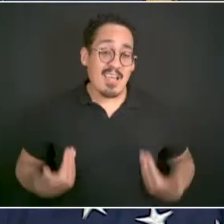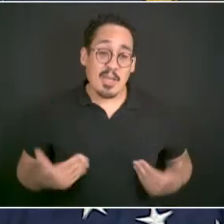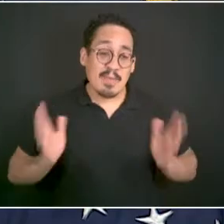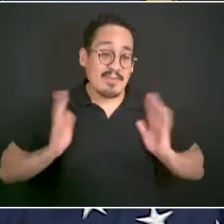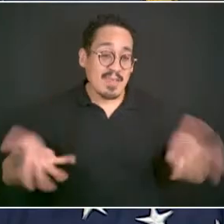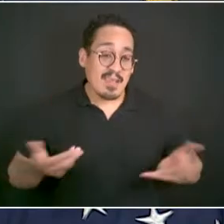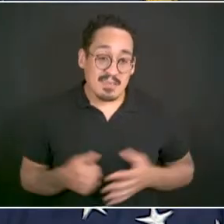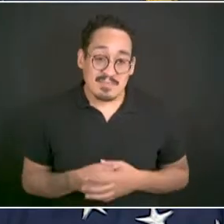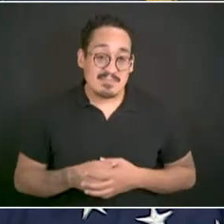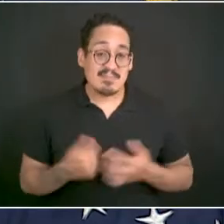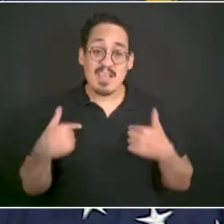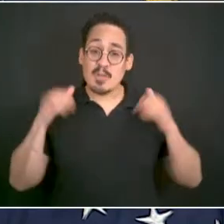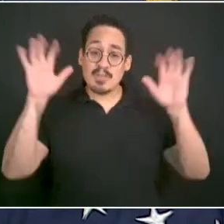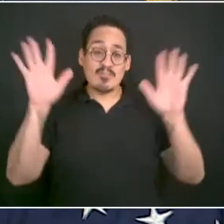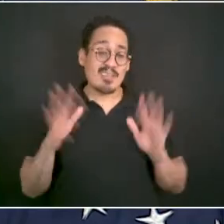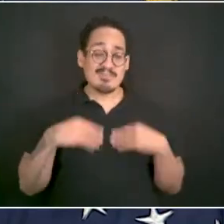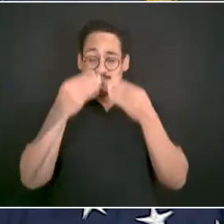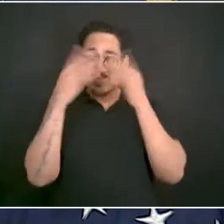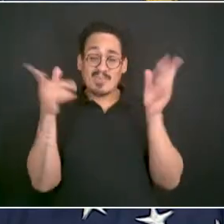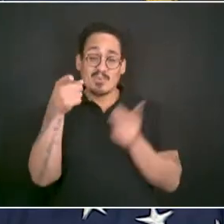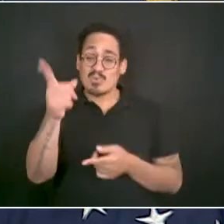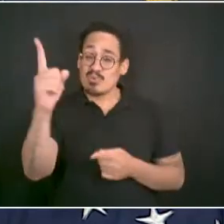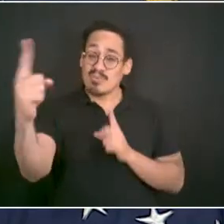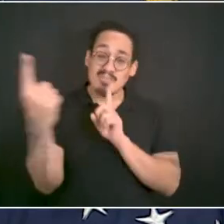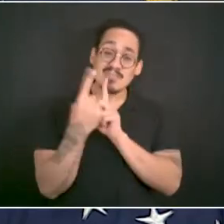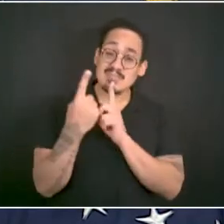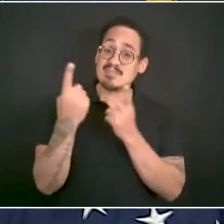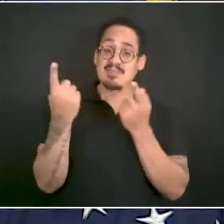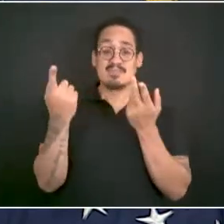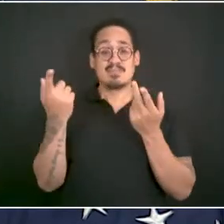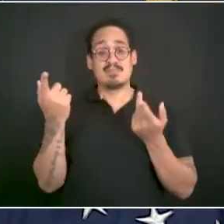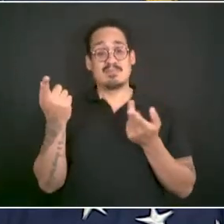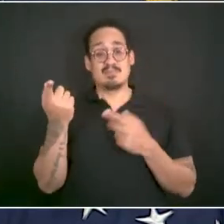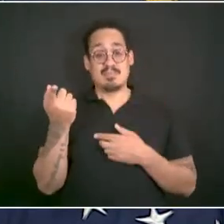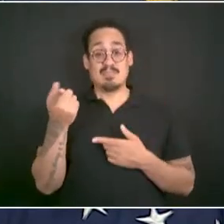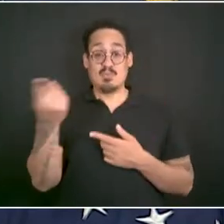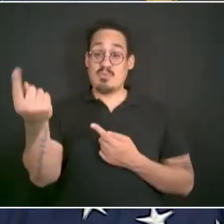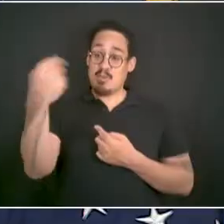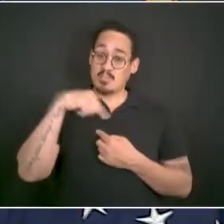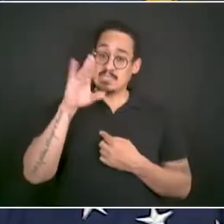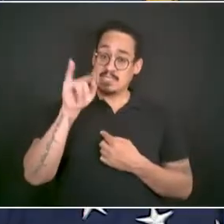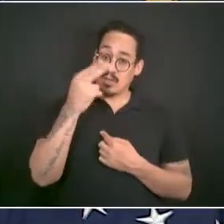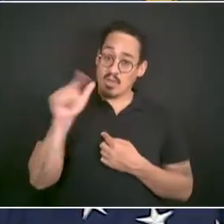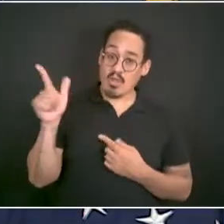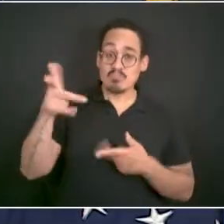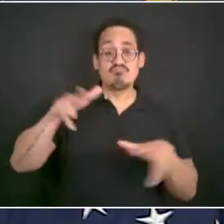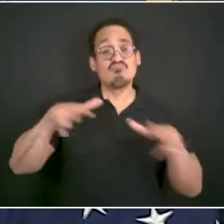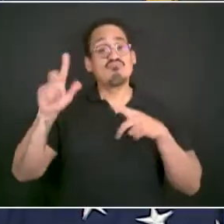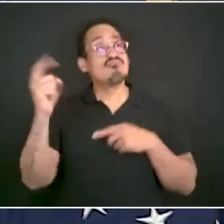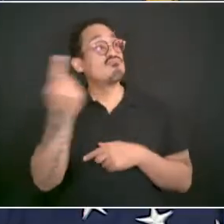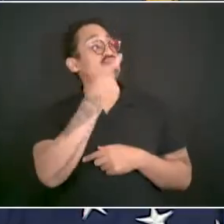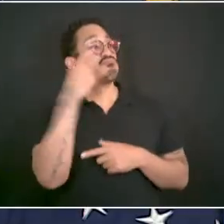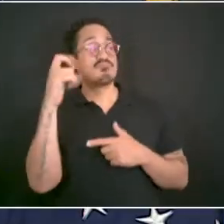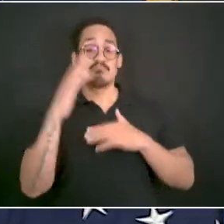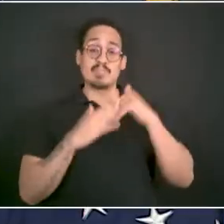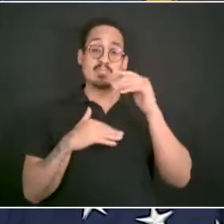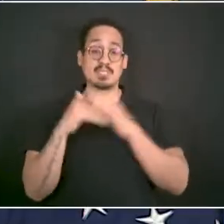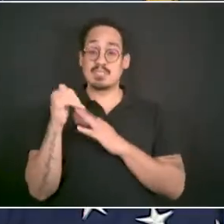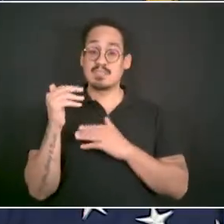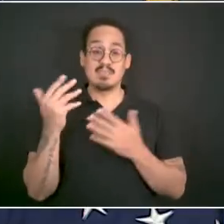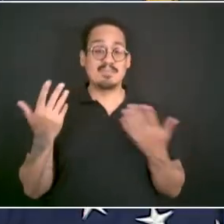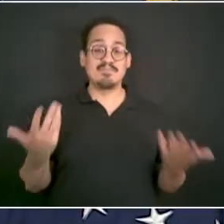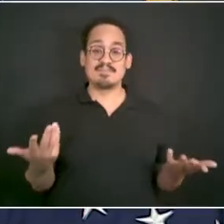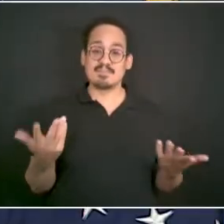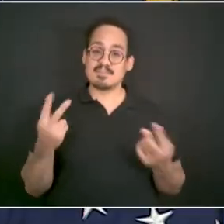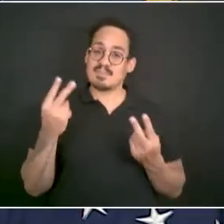great. I don't care who you are. When you come into come into City Hall and you walk around this part of the building and you